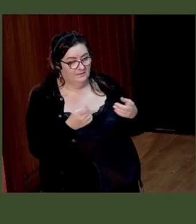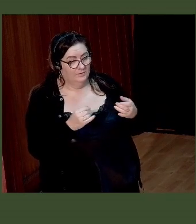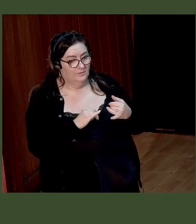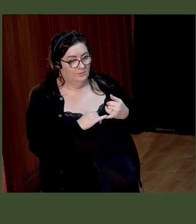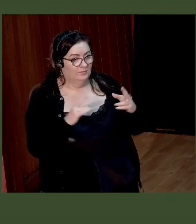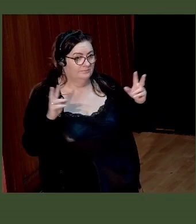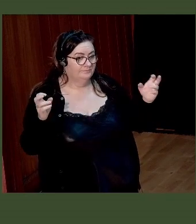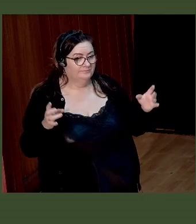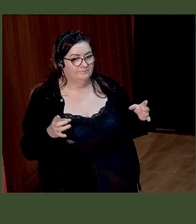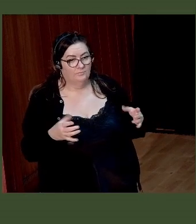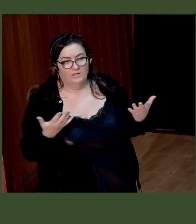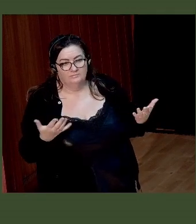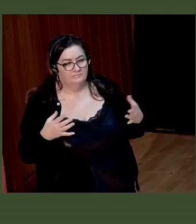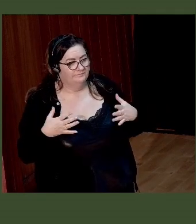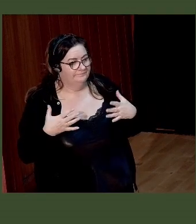who were happy